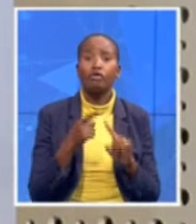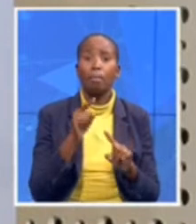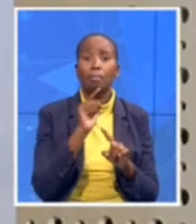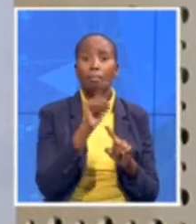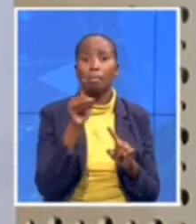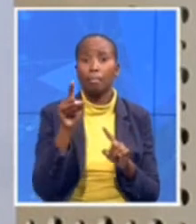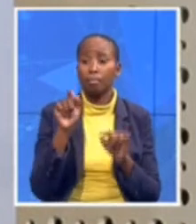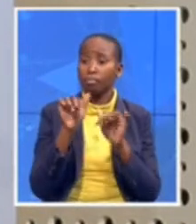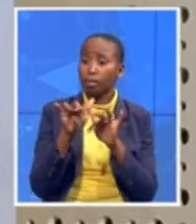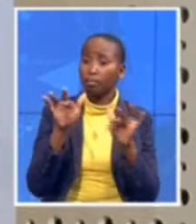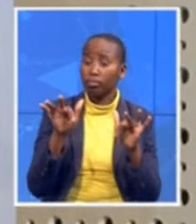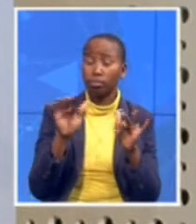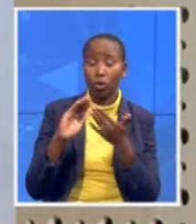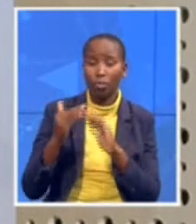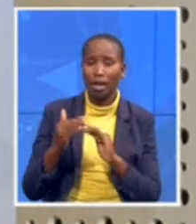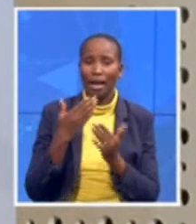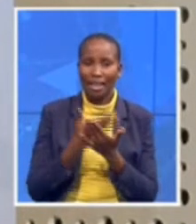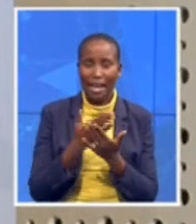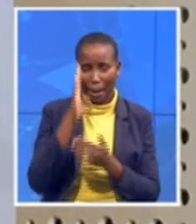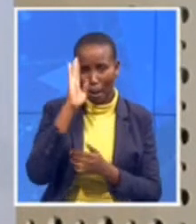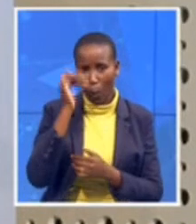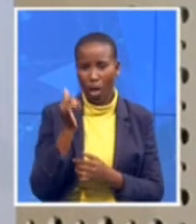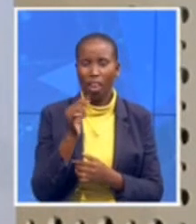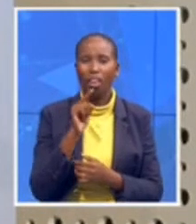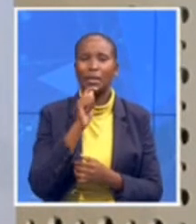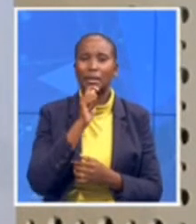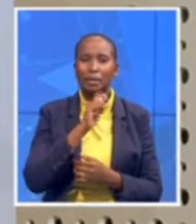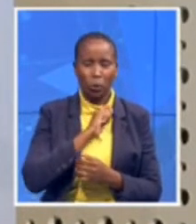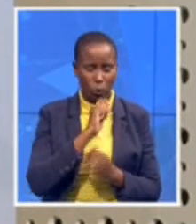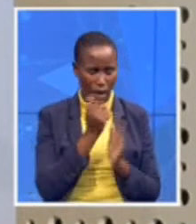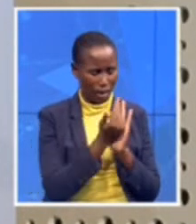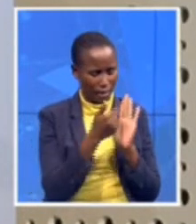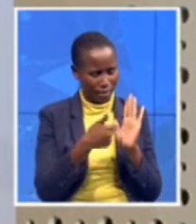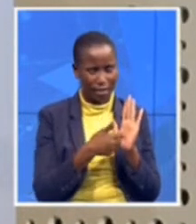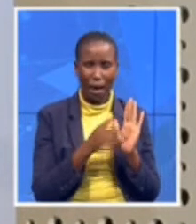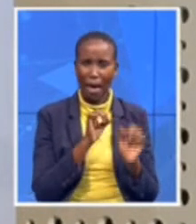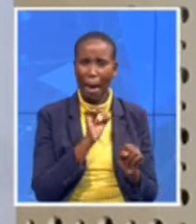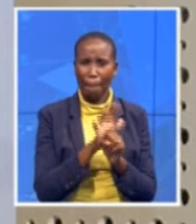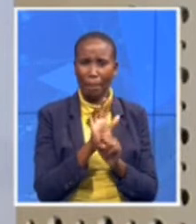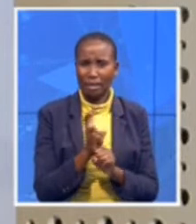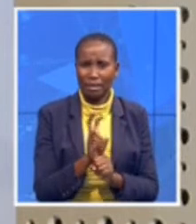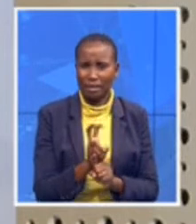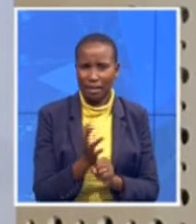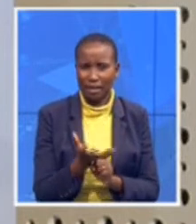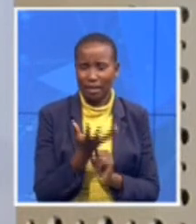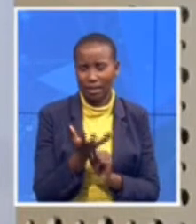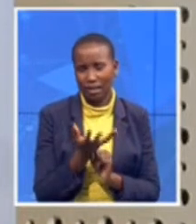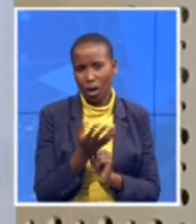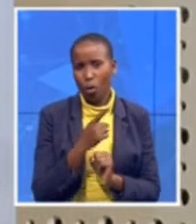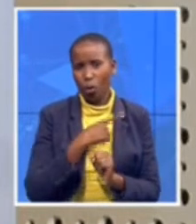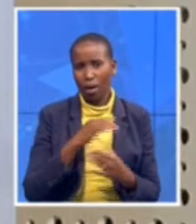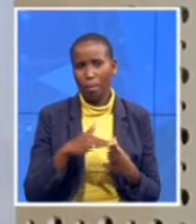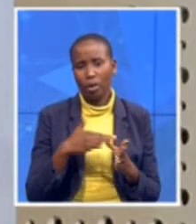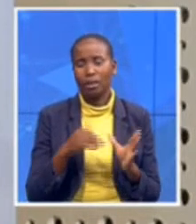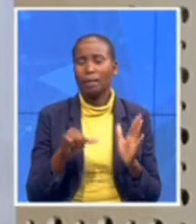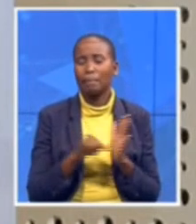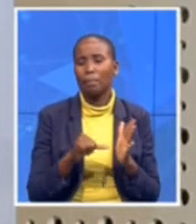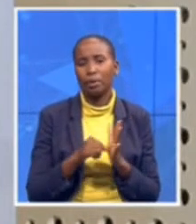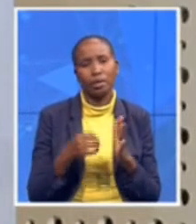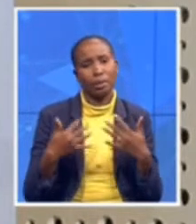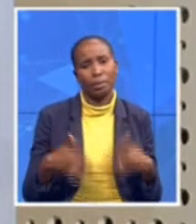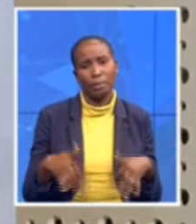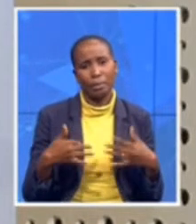impact of this new act, because it's quite significant. There's a significant departure from